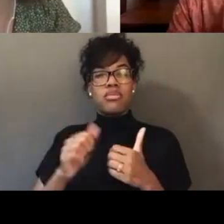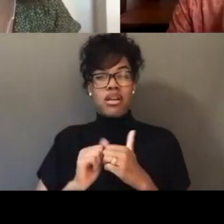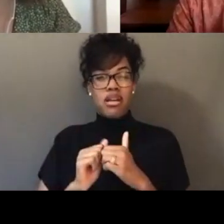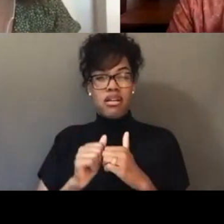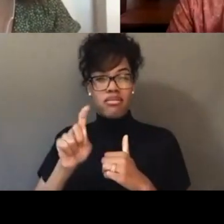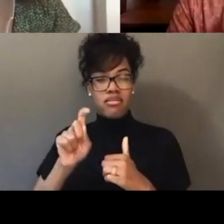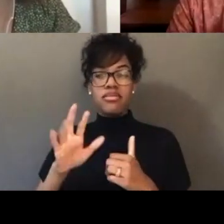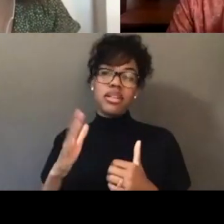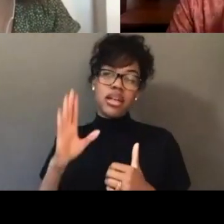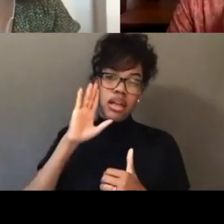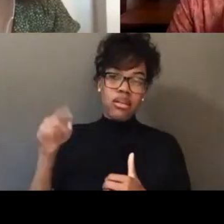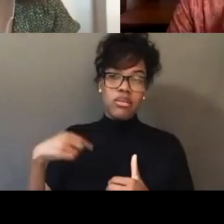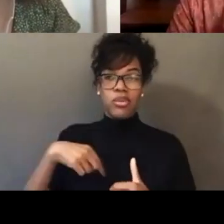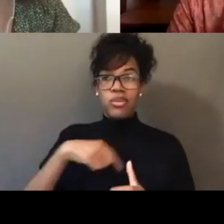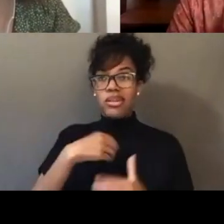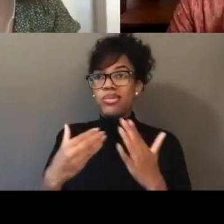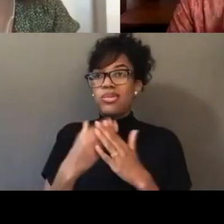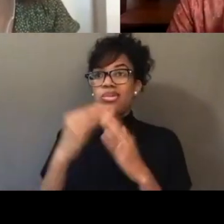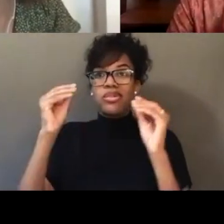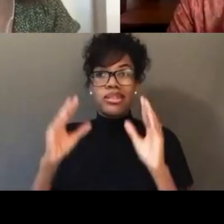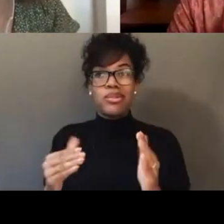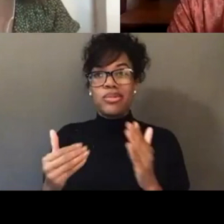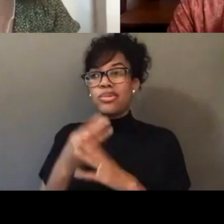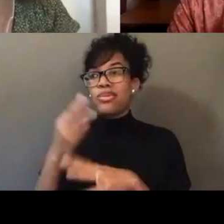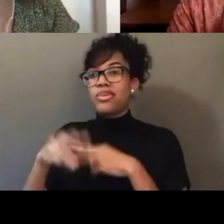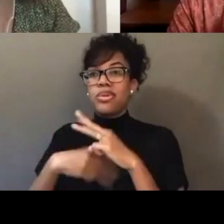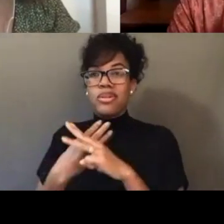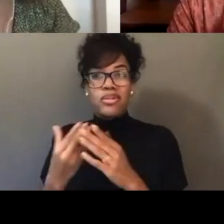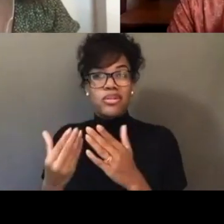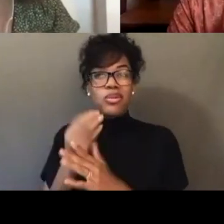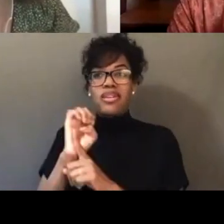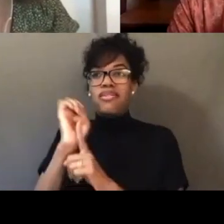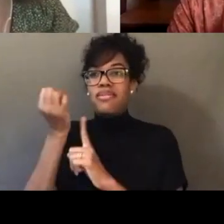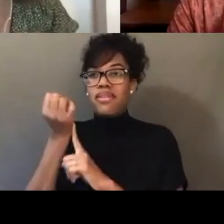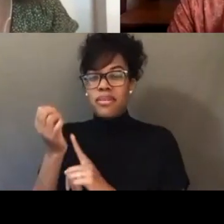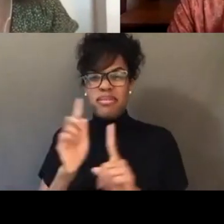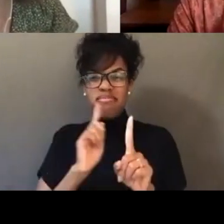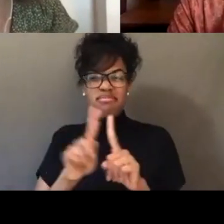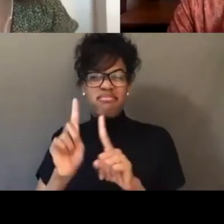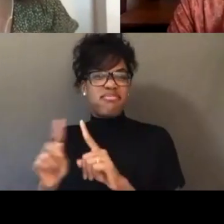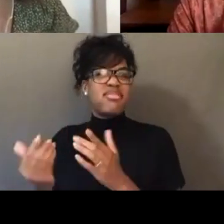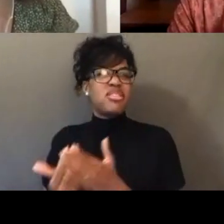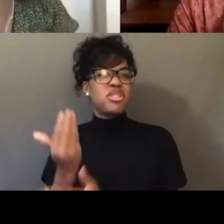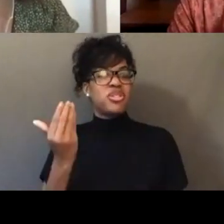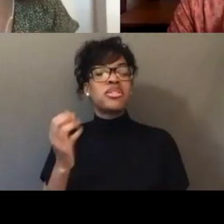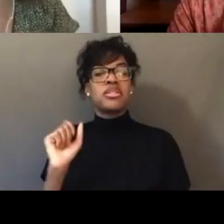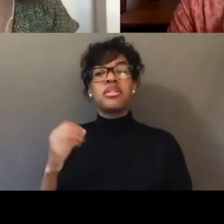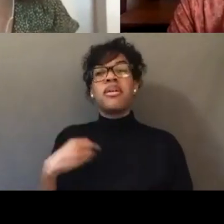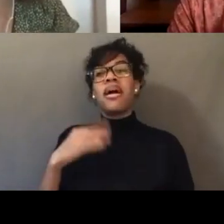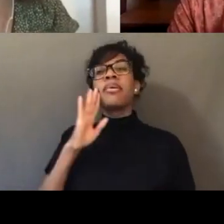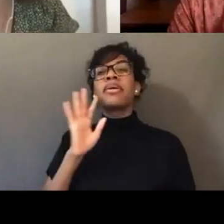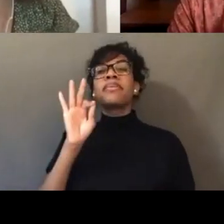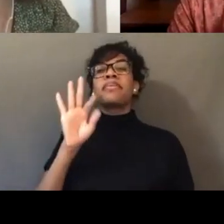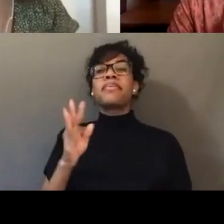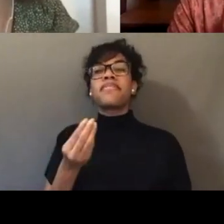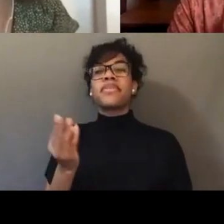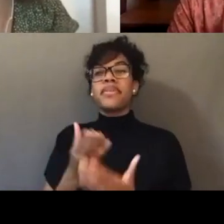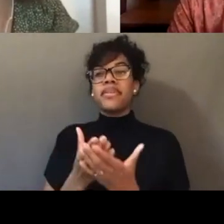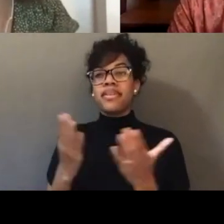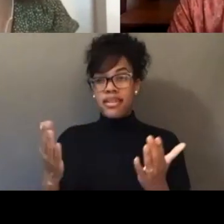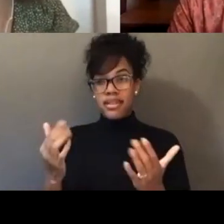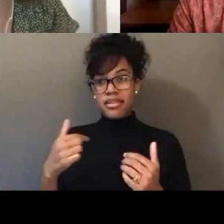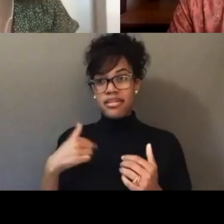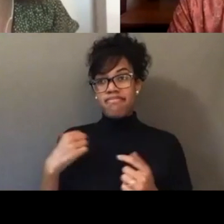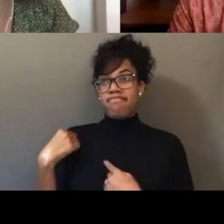this totally new world, this new environment as we began this new school year. So I'll just share a few things that I've